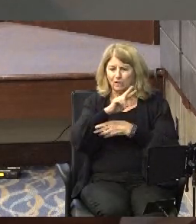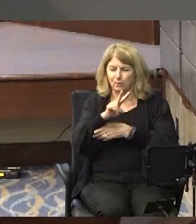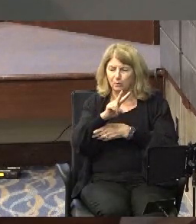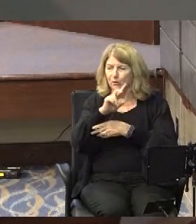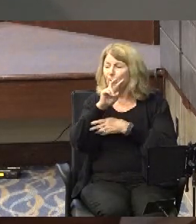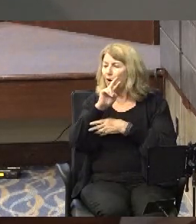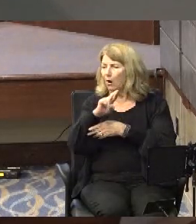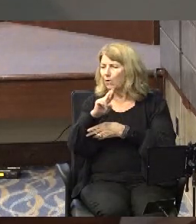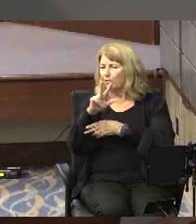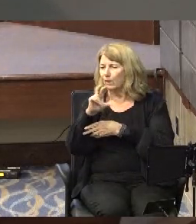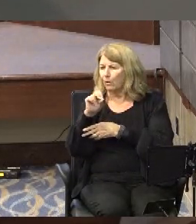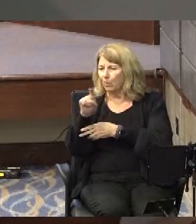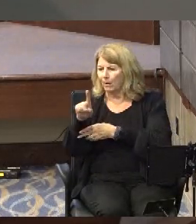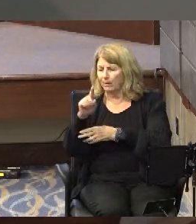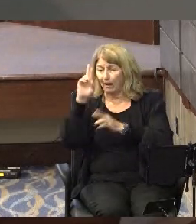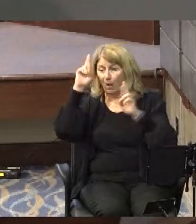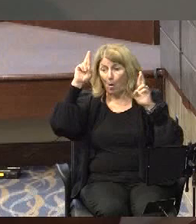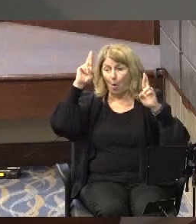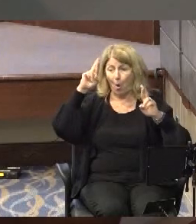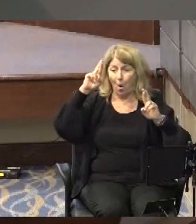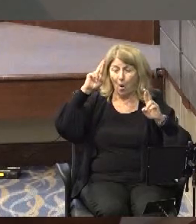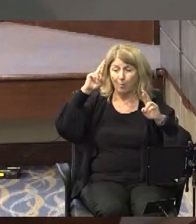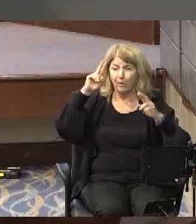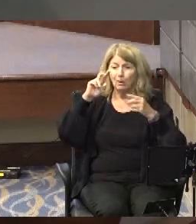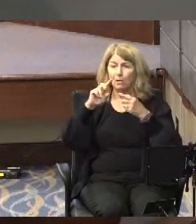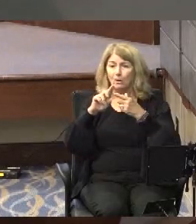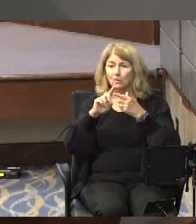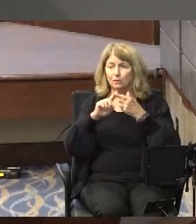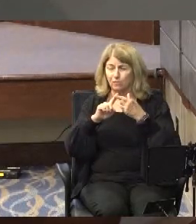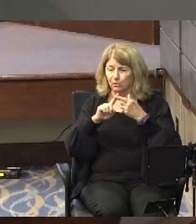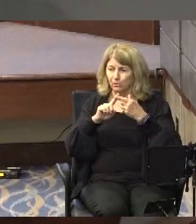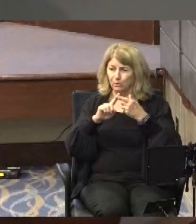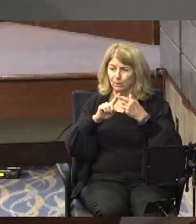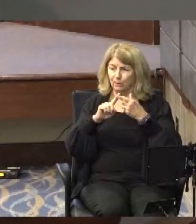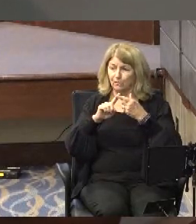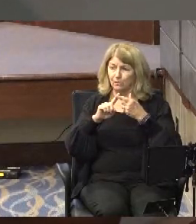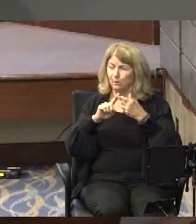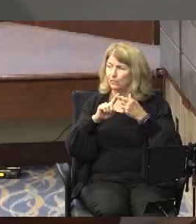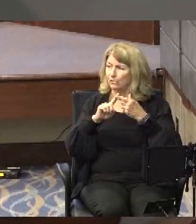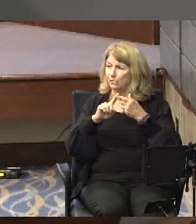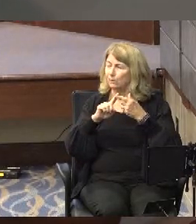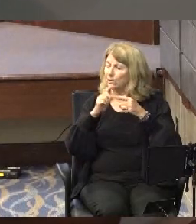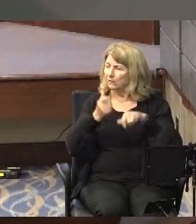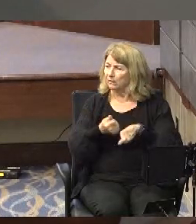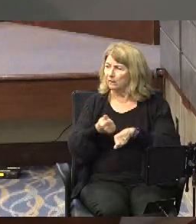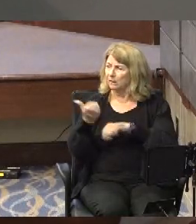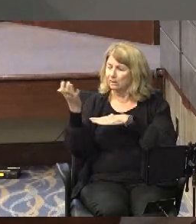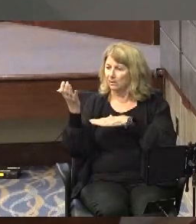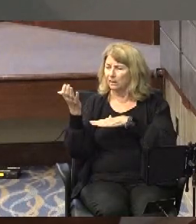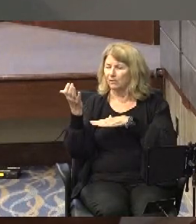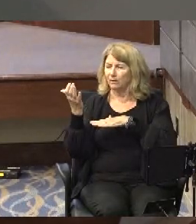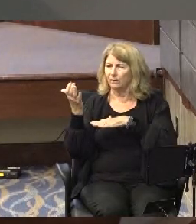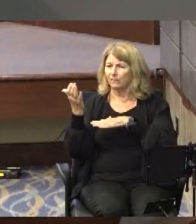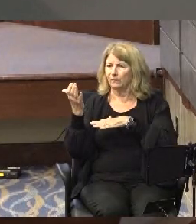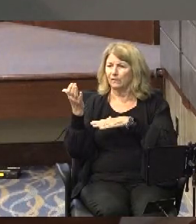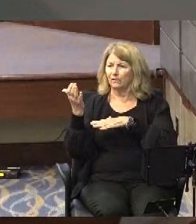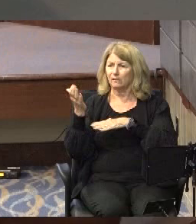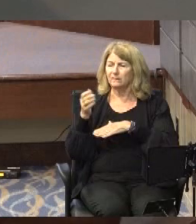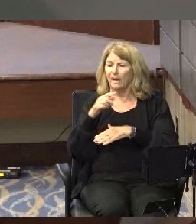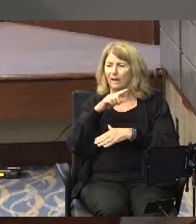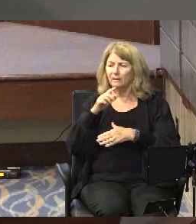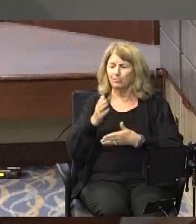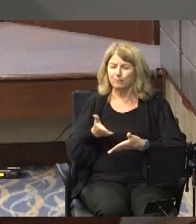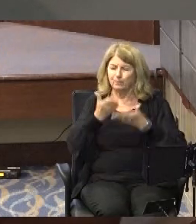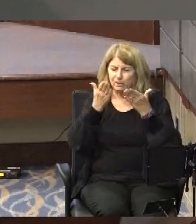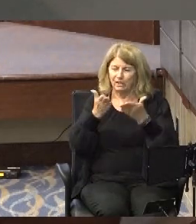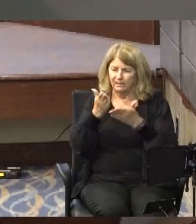in this is to cut through a lot of the pomp and charade that was exhibited the last time and just simply present information and